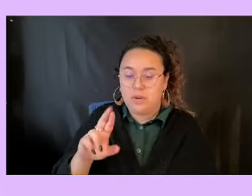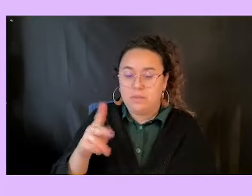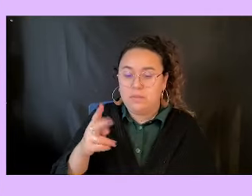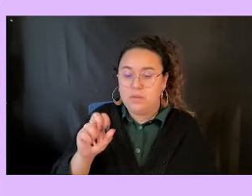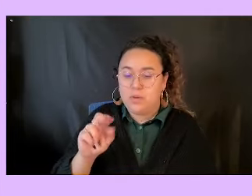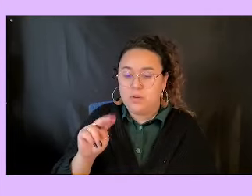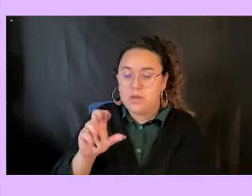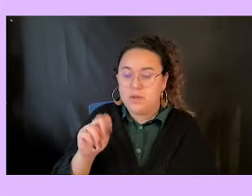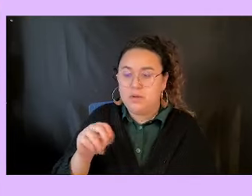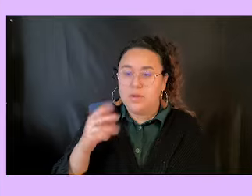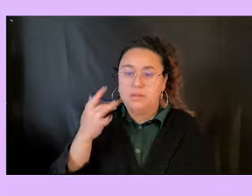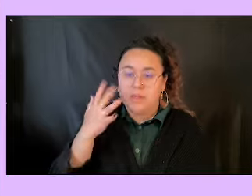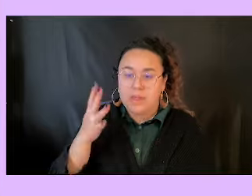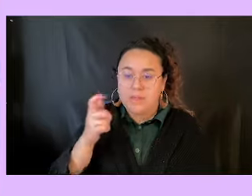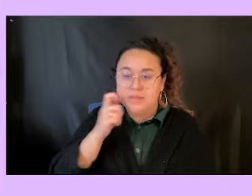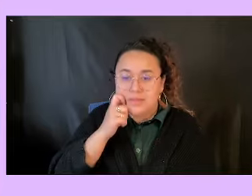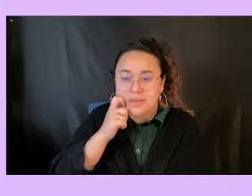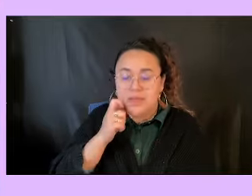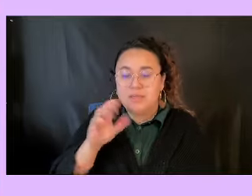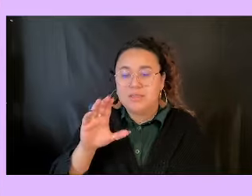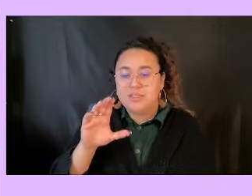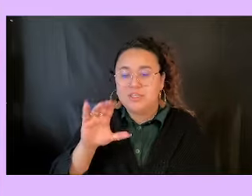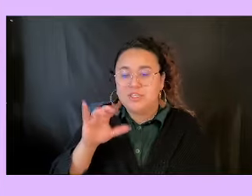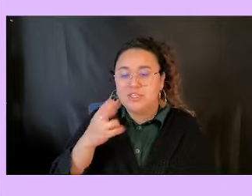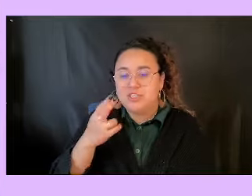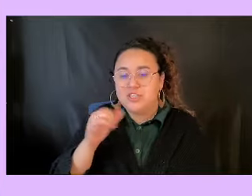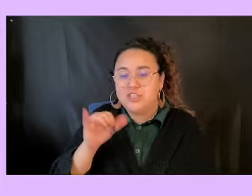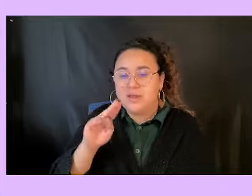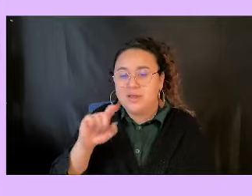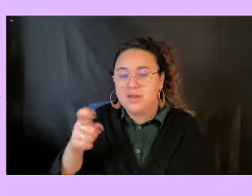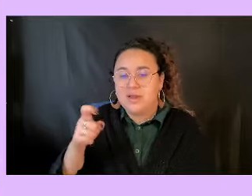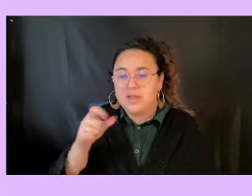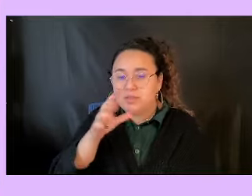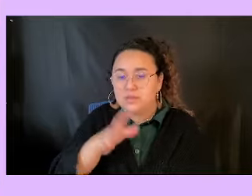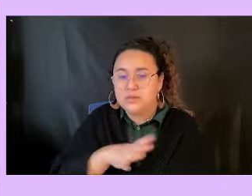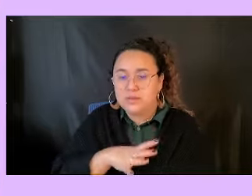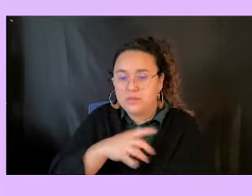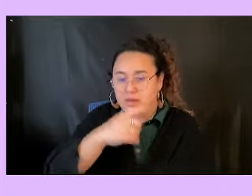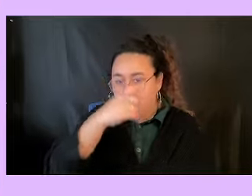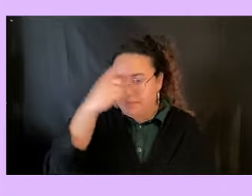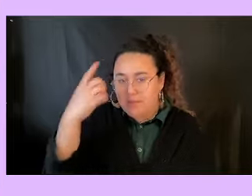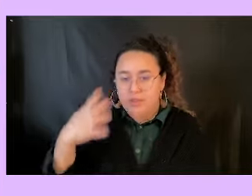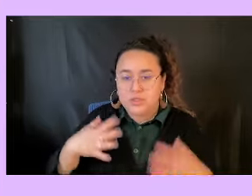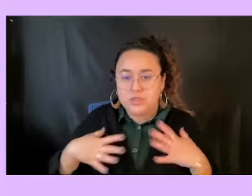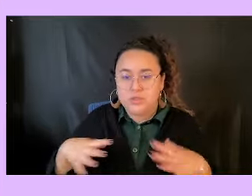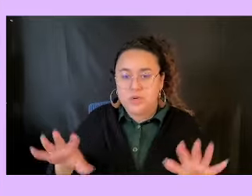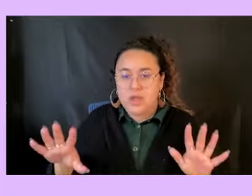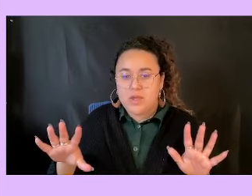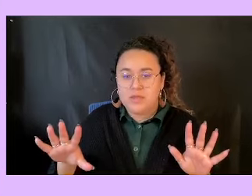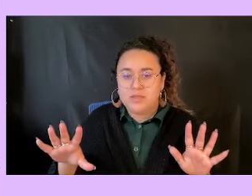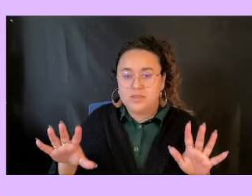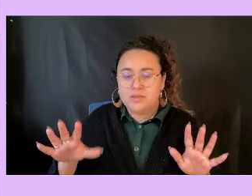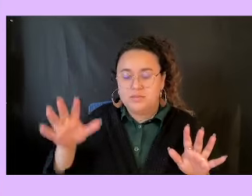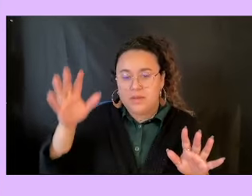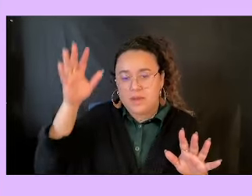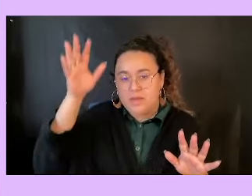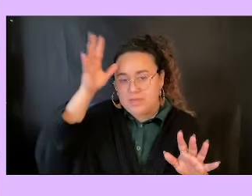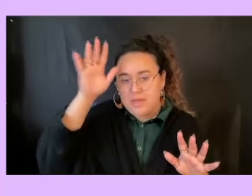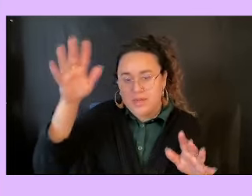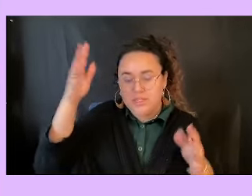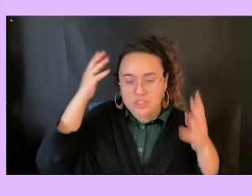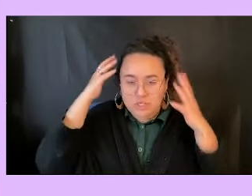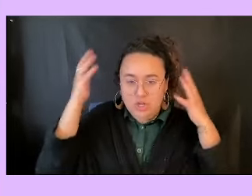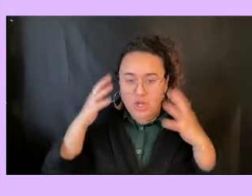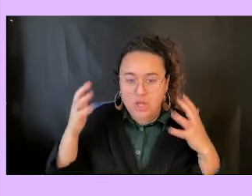Latinx, Chicanx woman in a black dress, sporting my dad's curls and